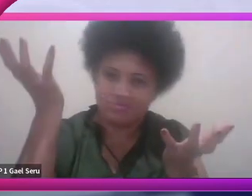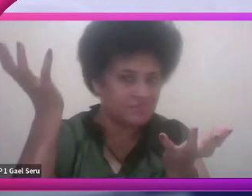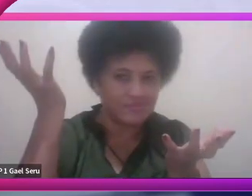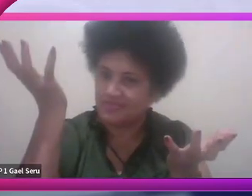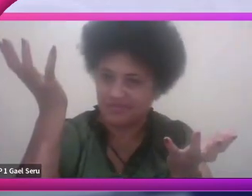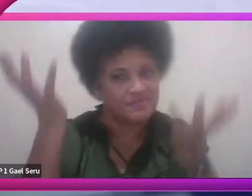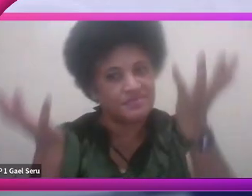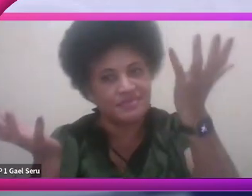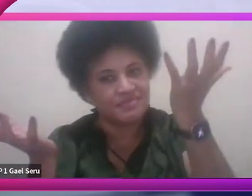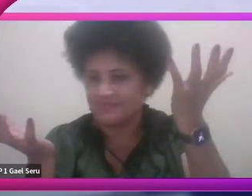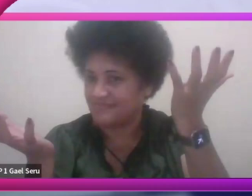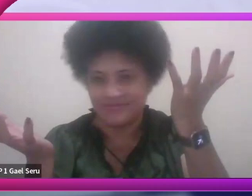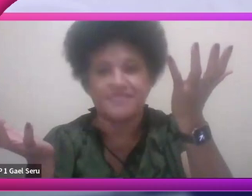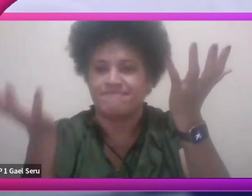If